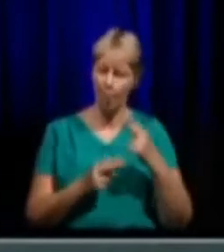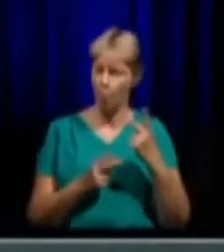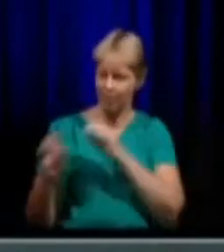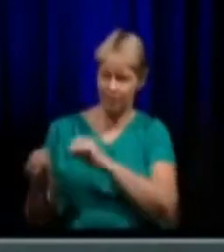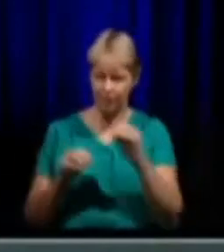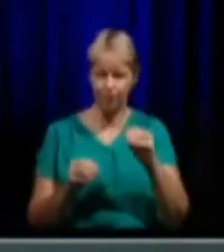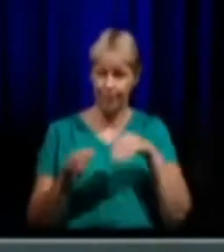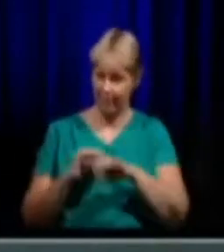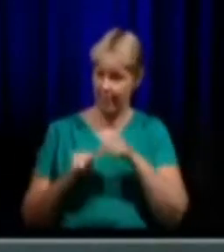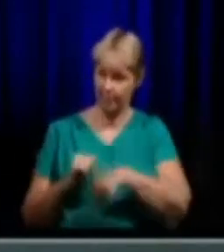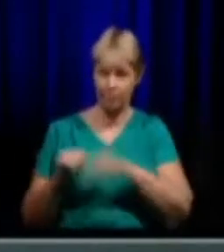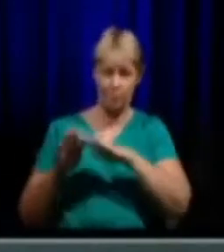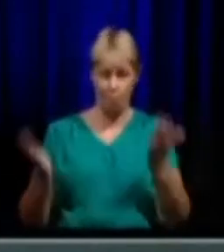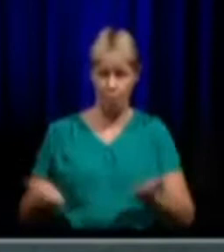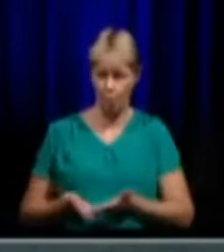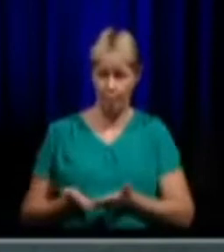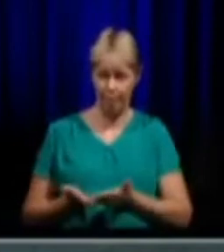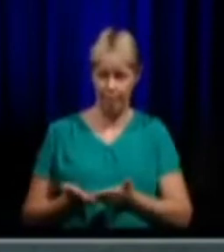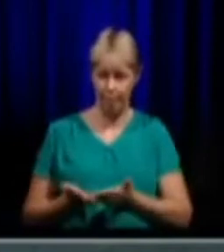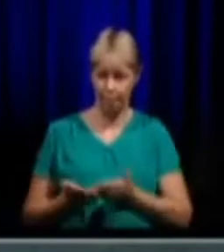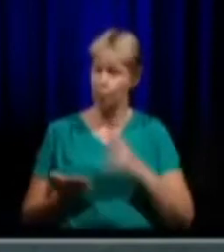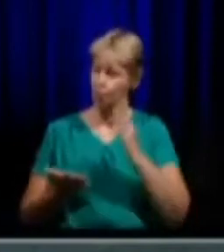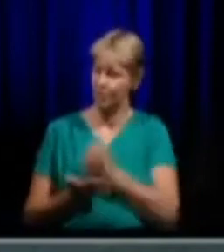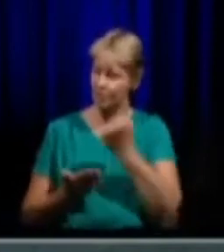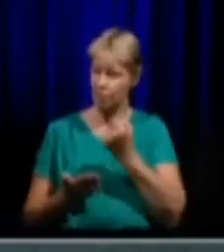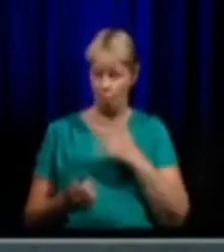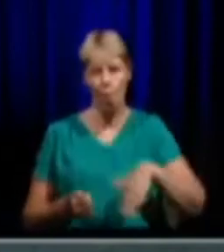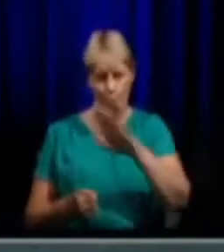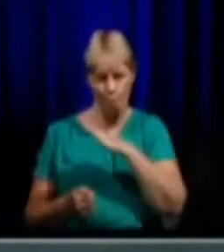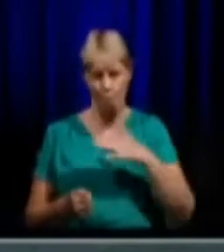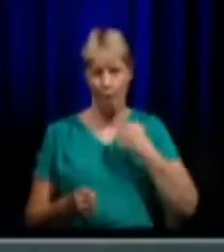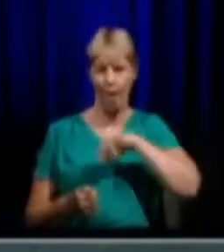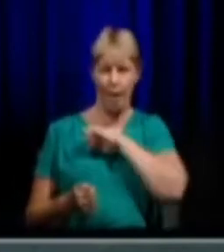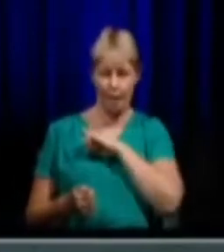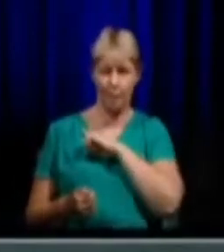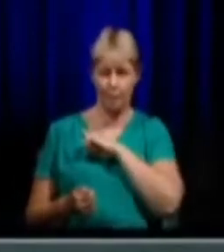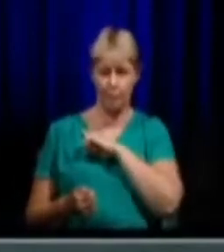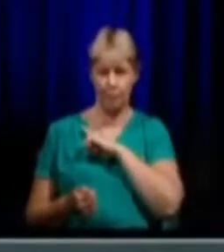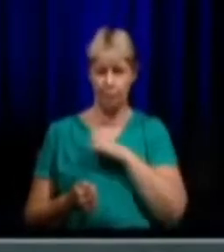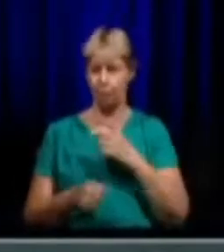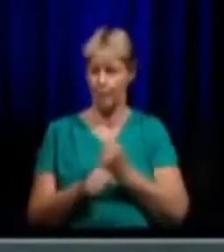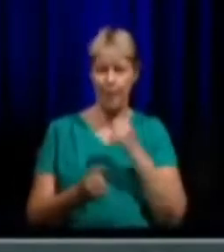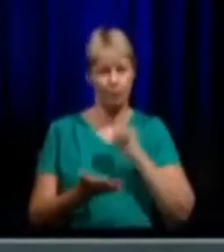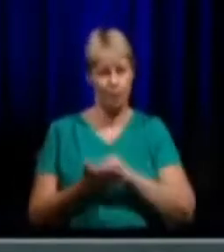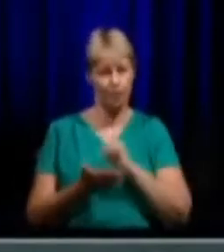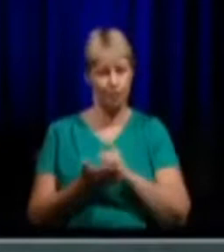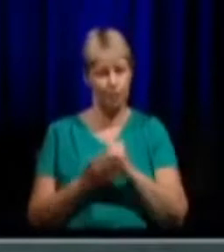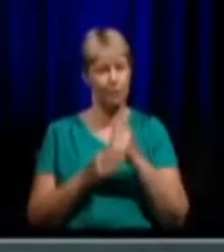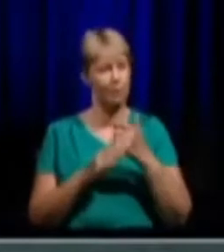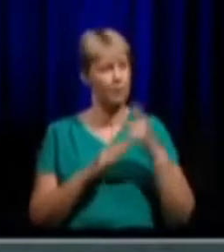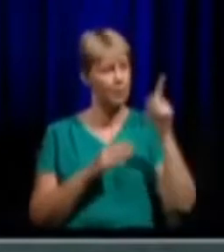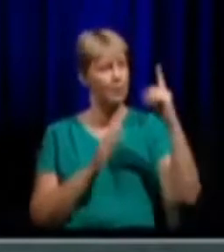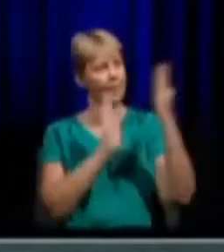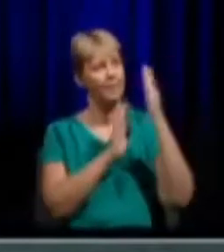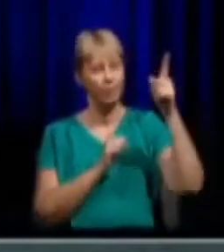world to do, to rescue all of us and make us righteous before God. That was his purpose. But one of the very first things he does right at